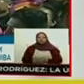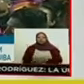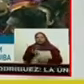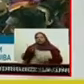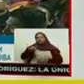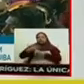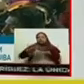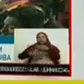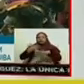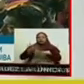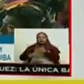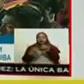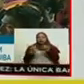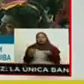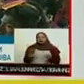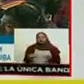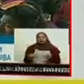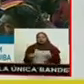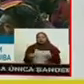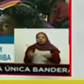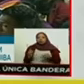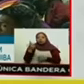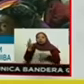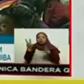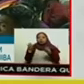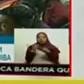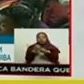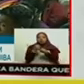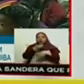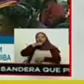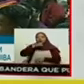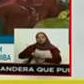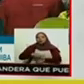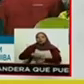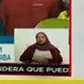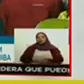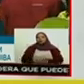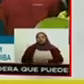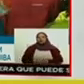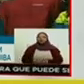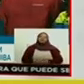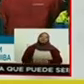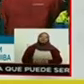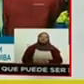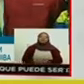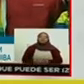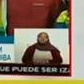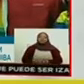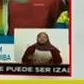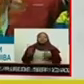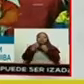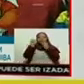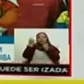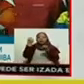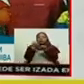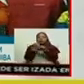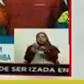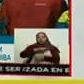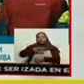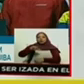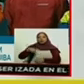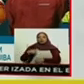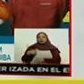hermetically sealed U.S. blockade of Venezuela, the U.S. again responds with aggression